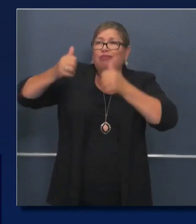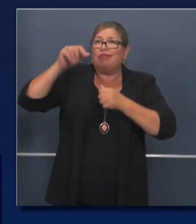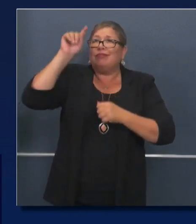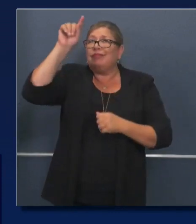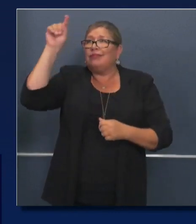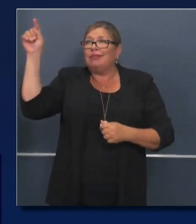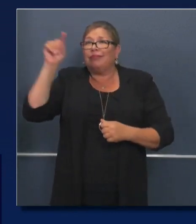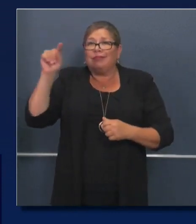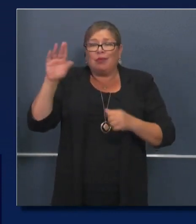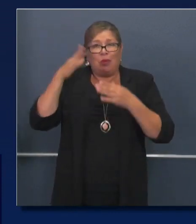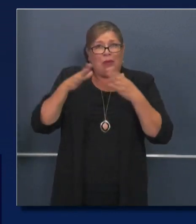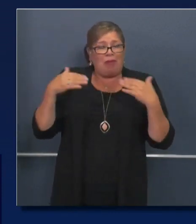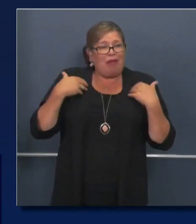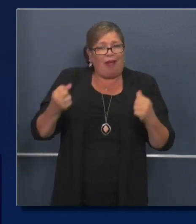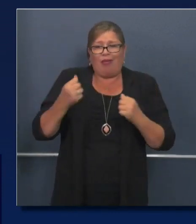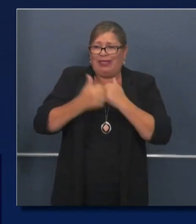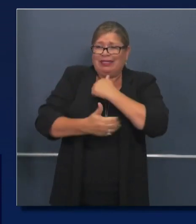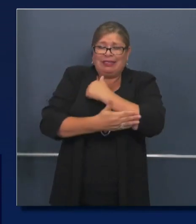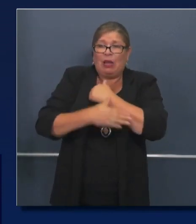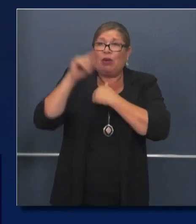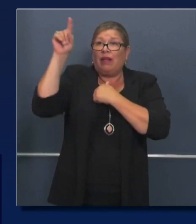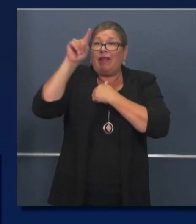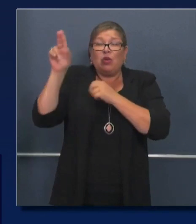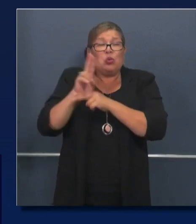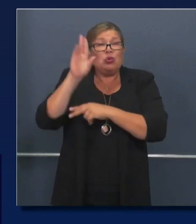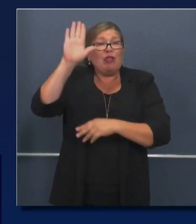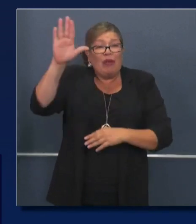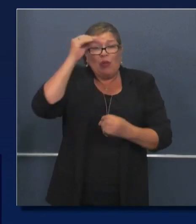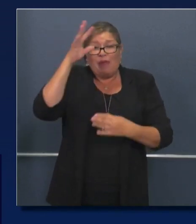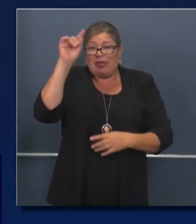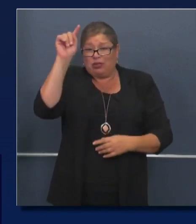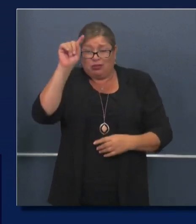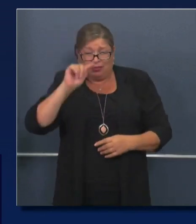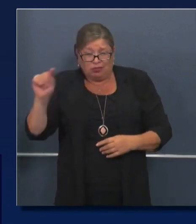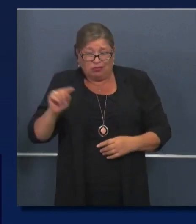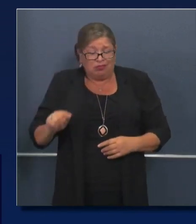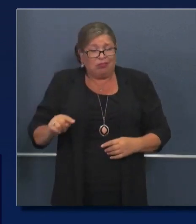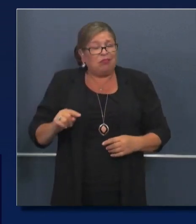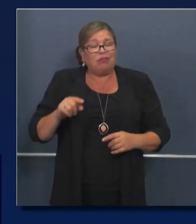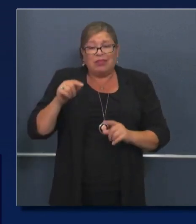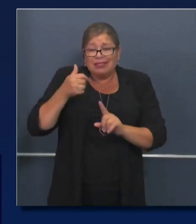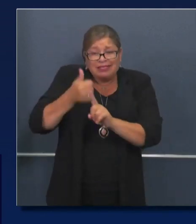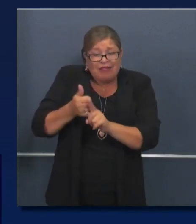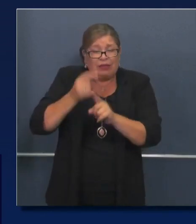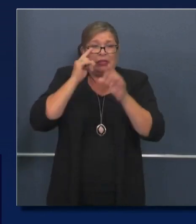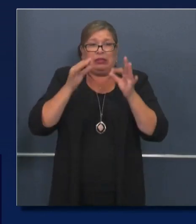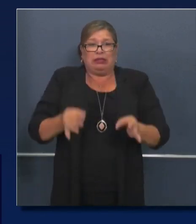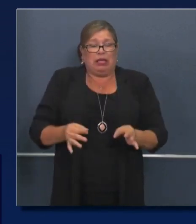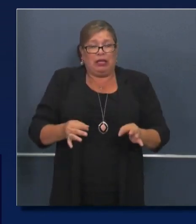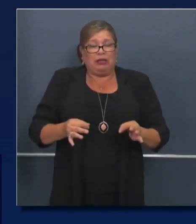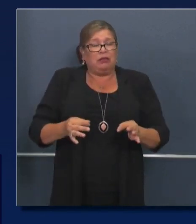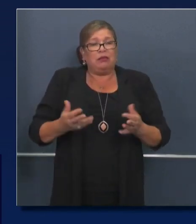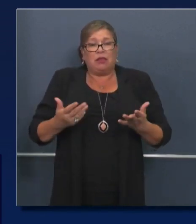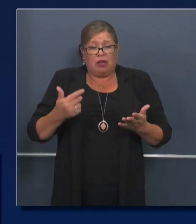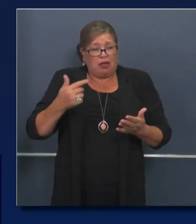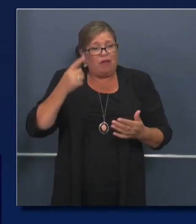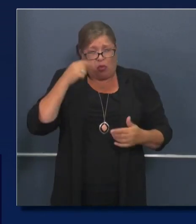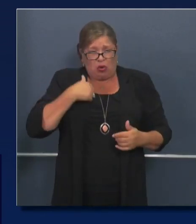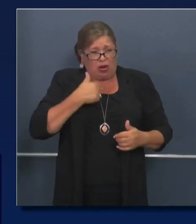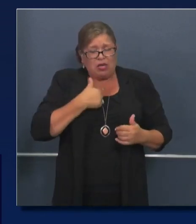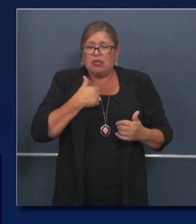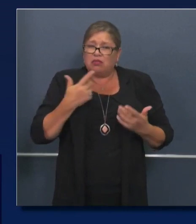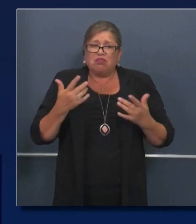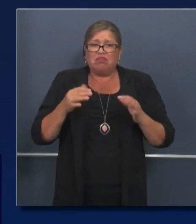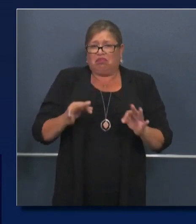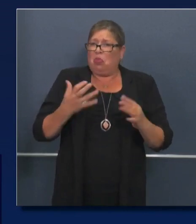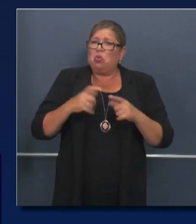appropriate for them. We are not mandating a pace for opening. San